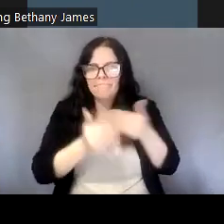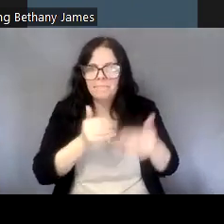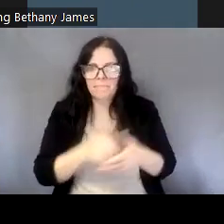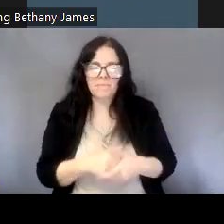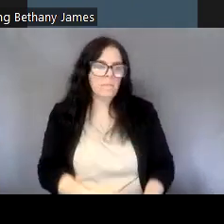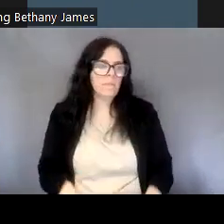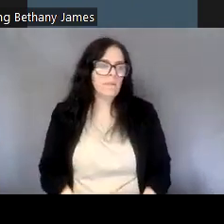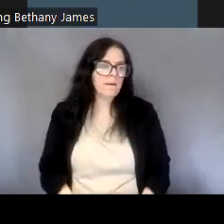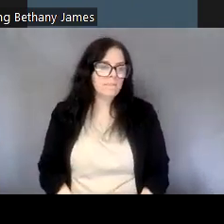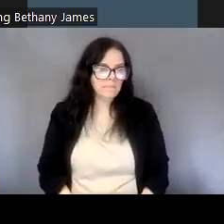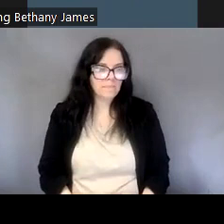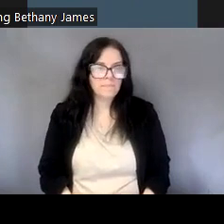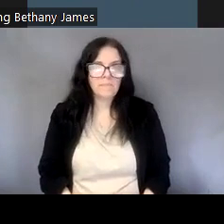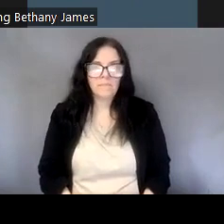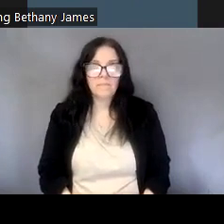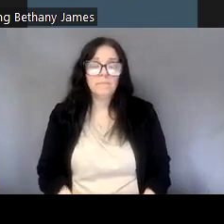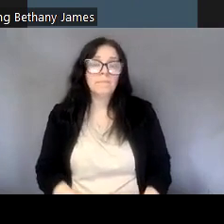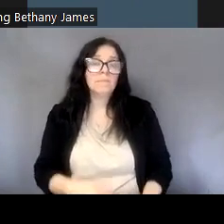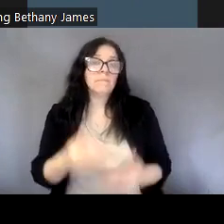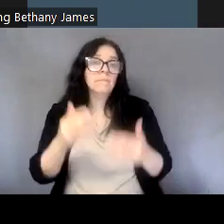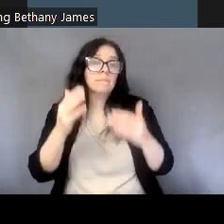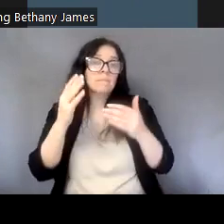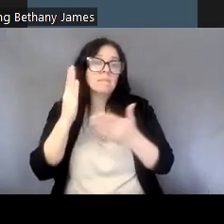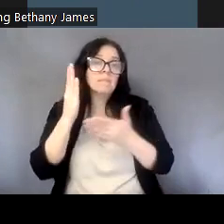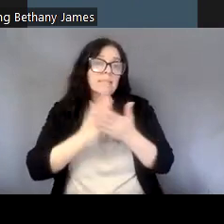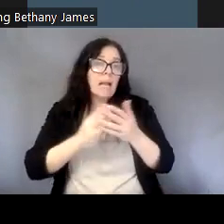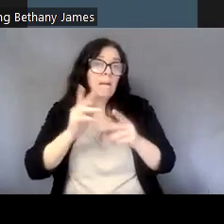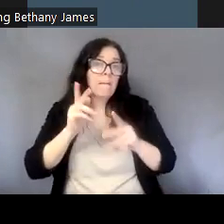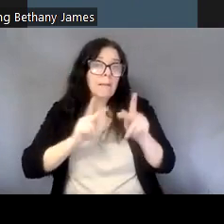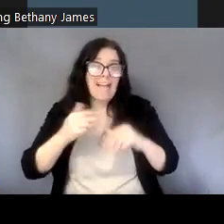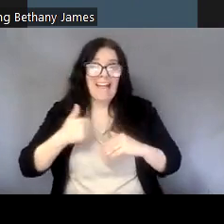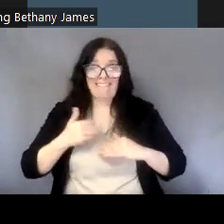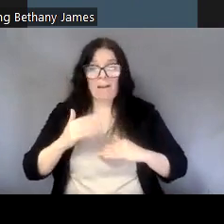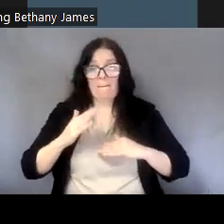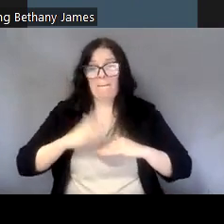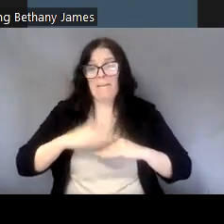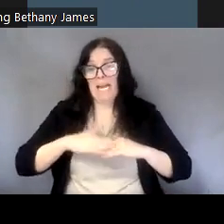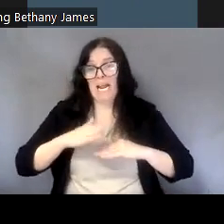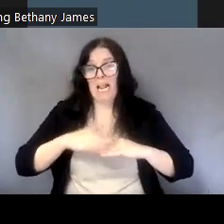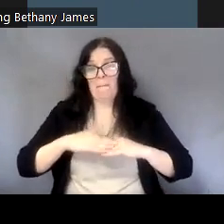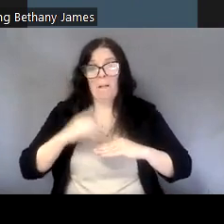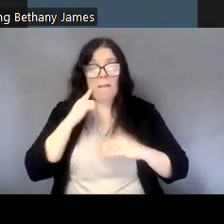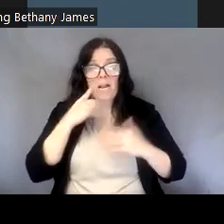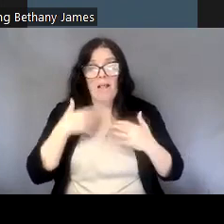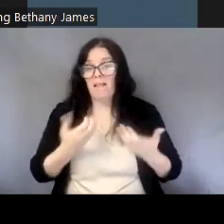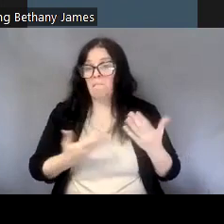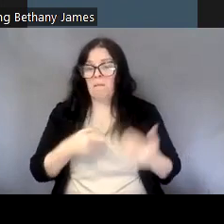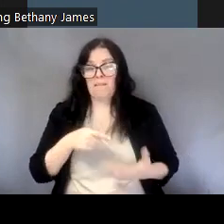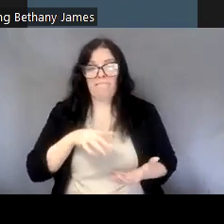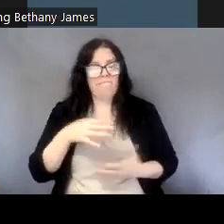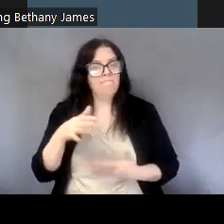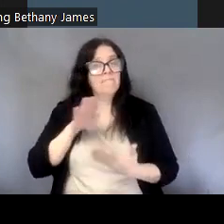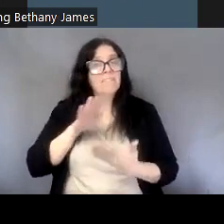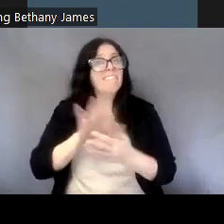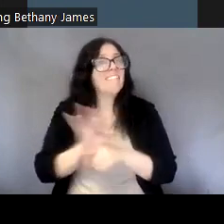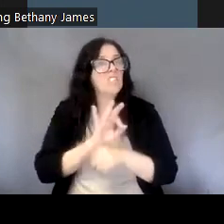what I would call a minimal mental health, but they could be functioning very inappropriately because they did not learn how